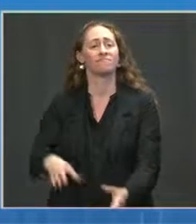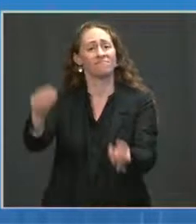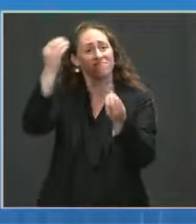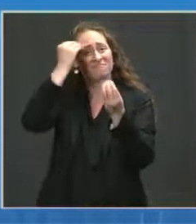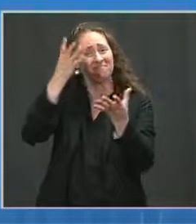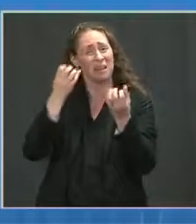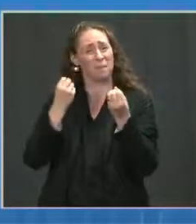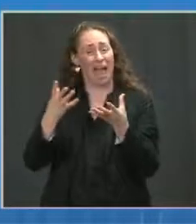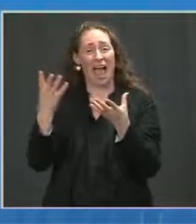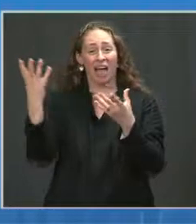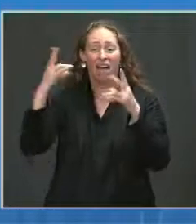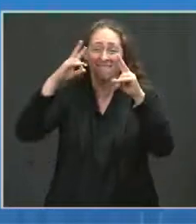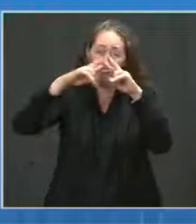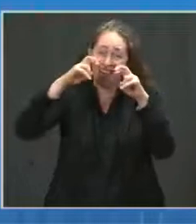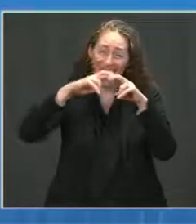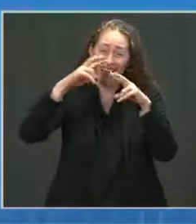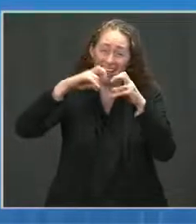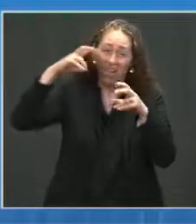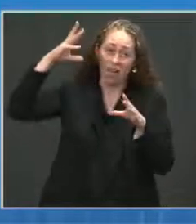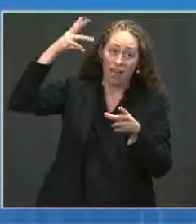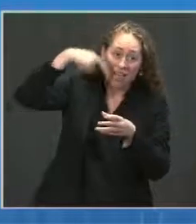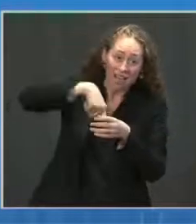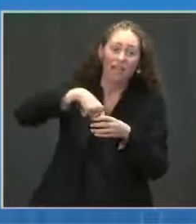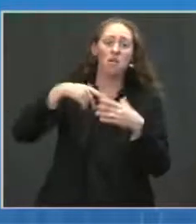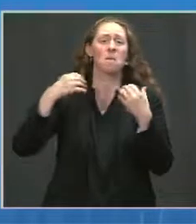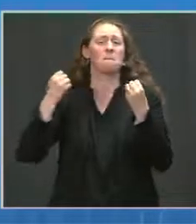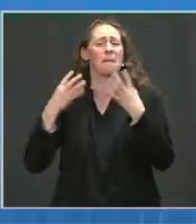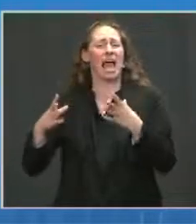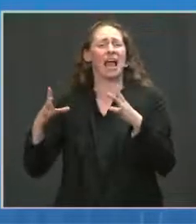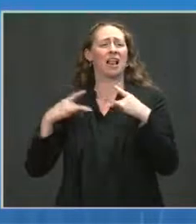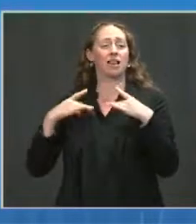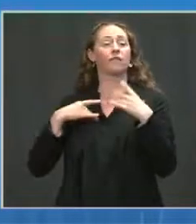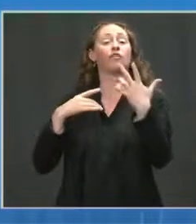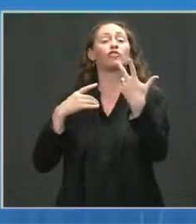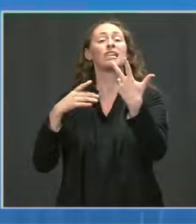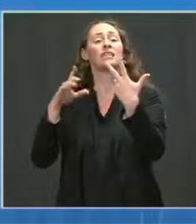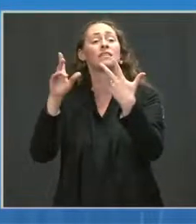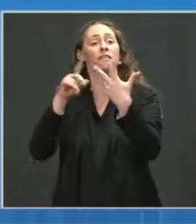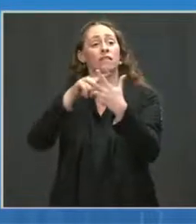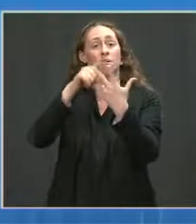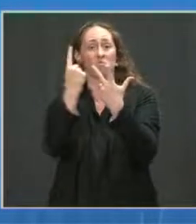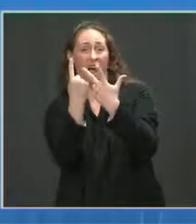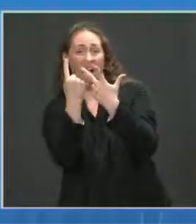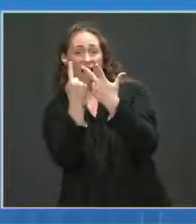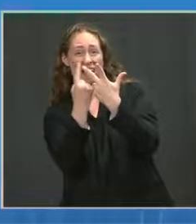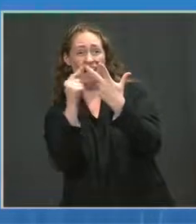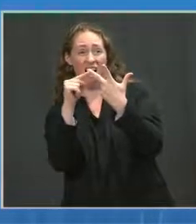cases nationwide occurred in Florida and Texas this past week.